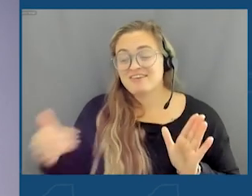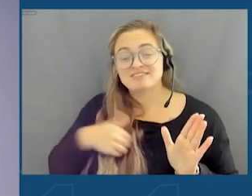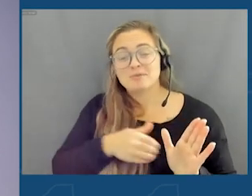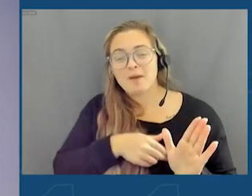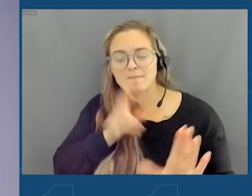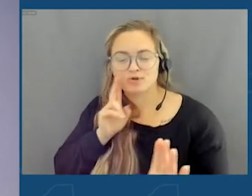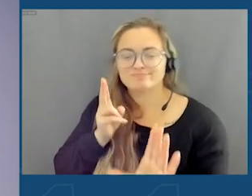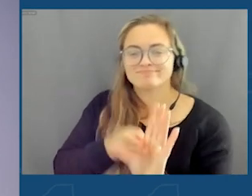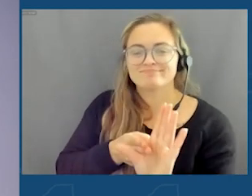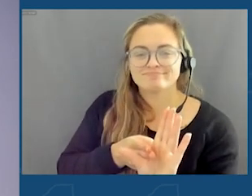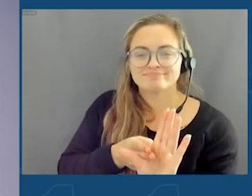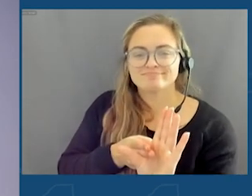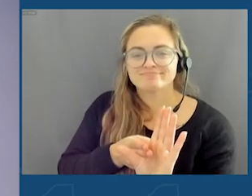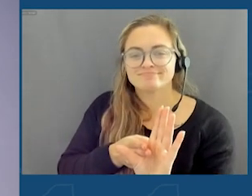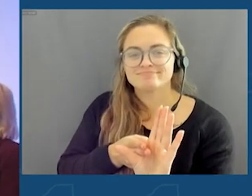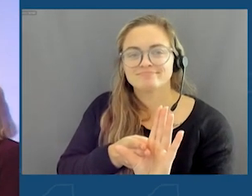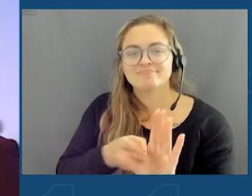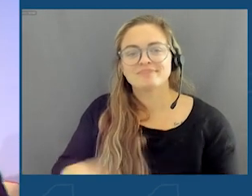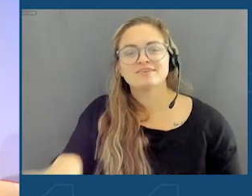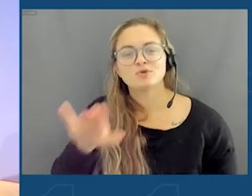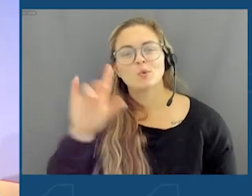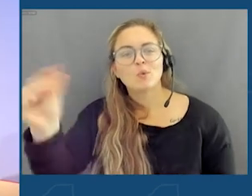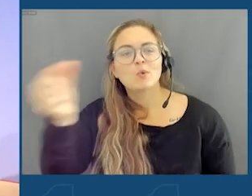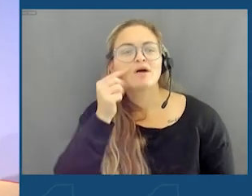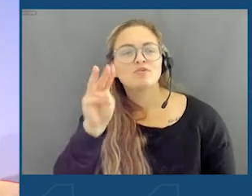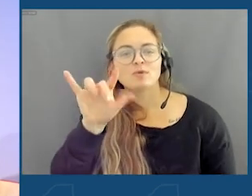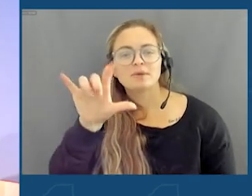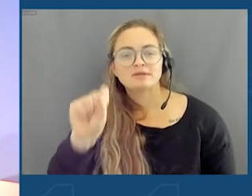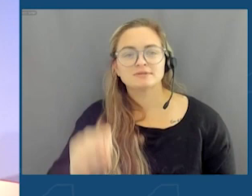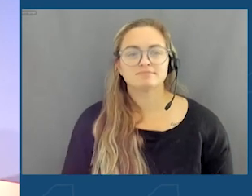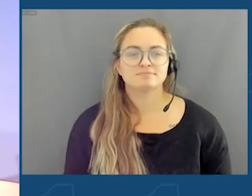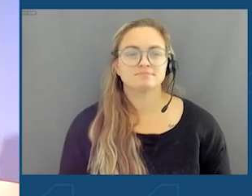her. So please help me welcome Governor Mills.